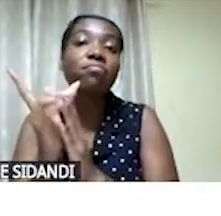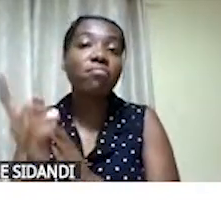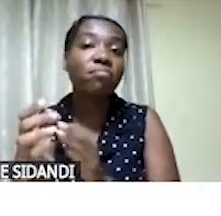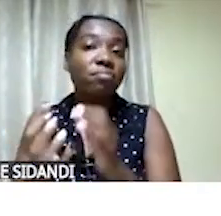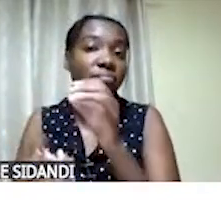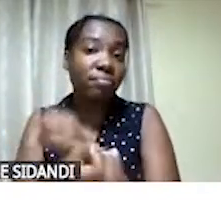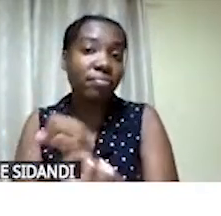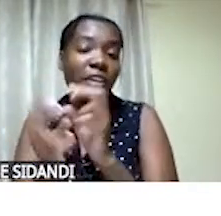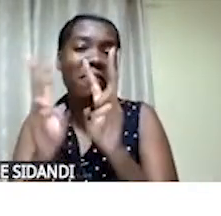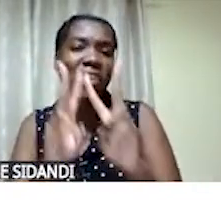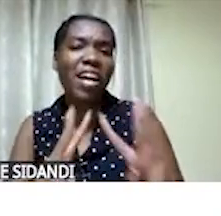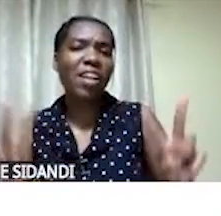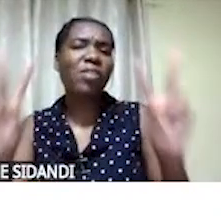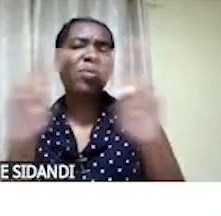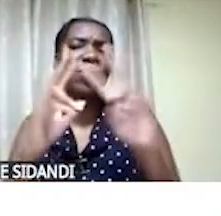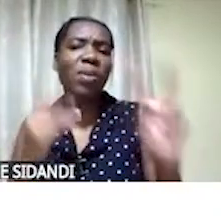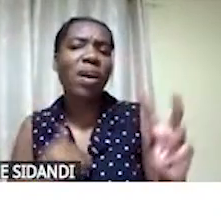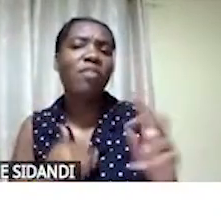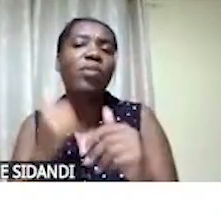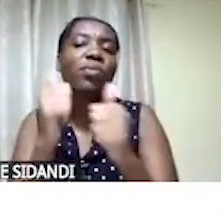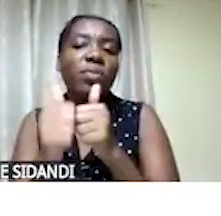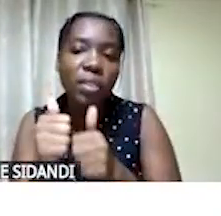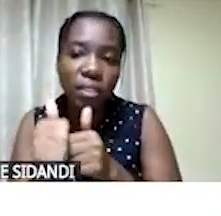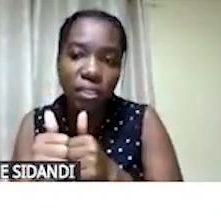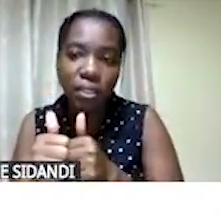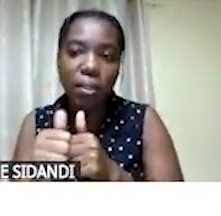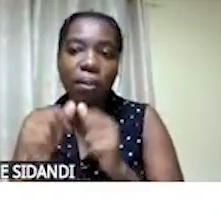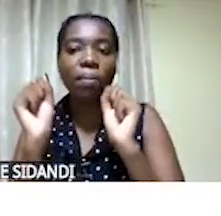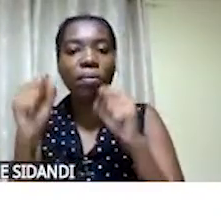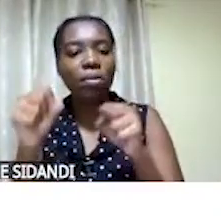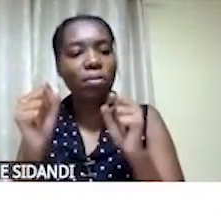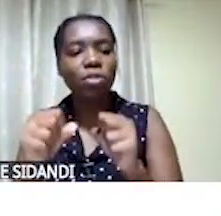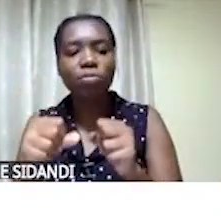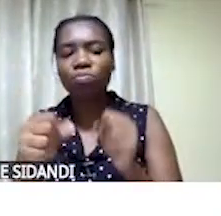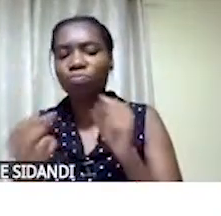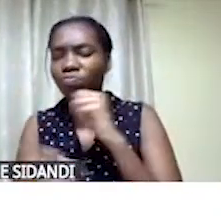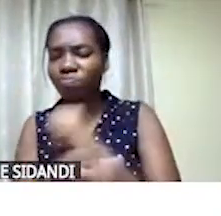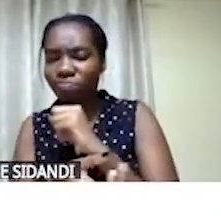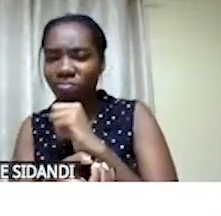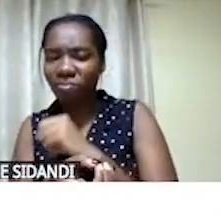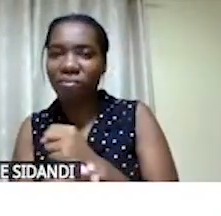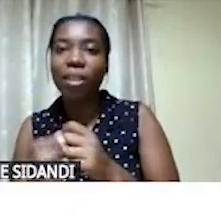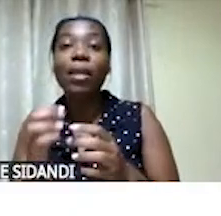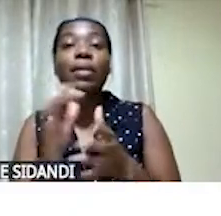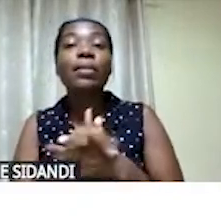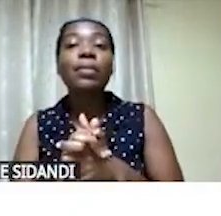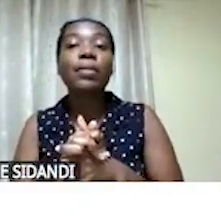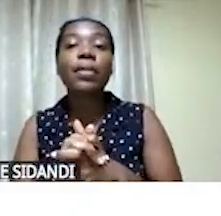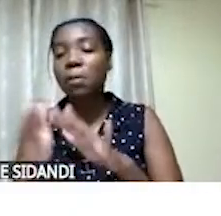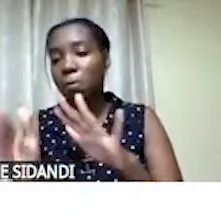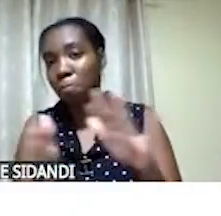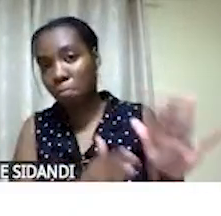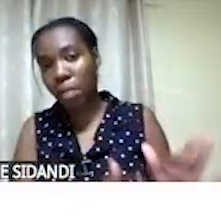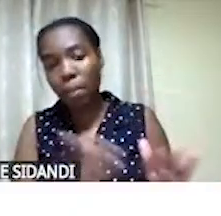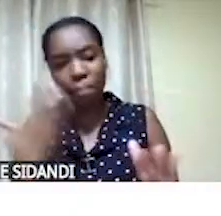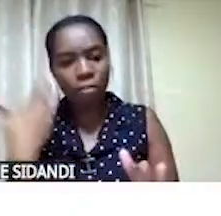value. So you need to write this down if possible. I had a client who, with this, what